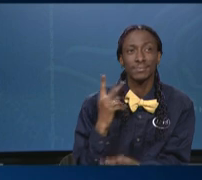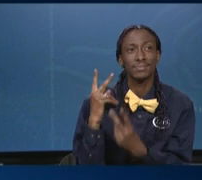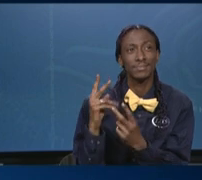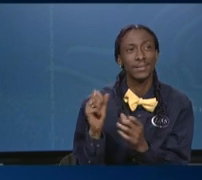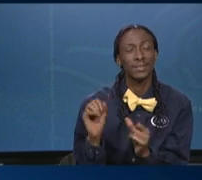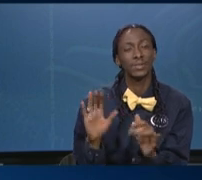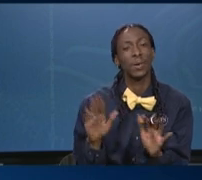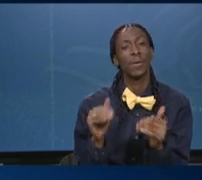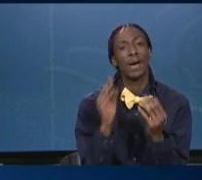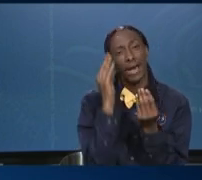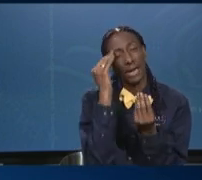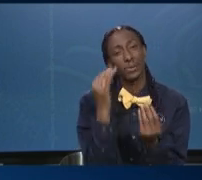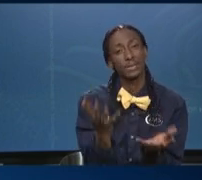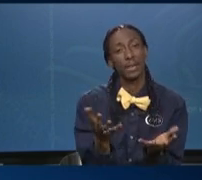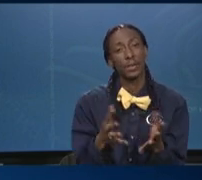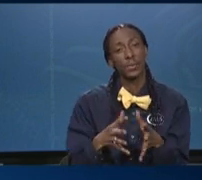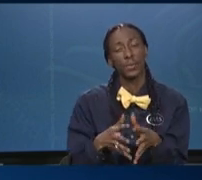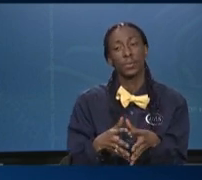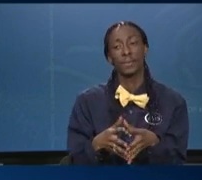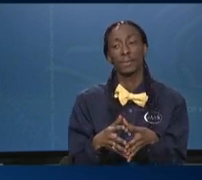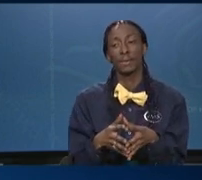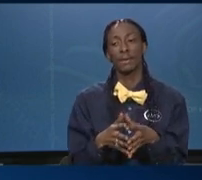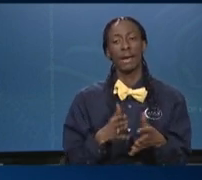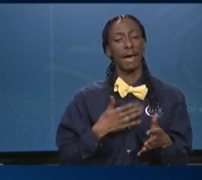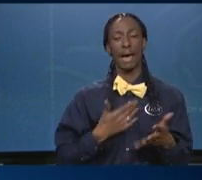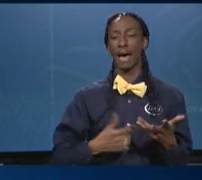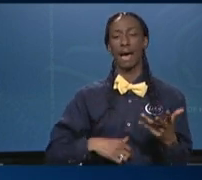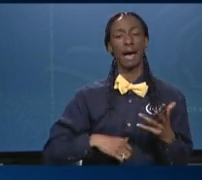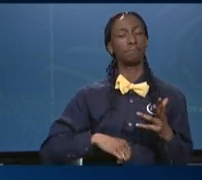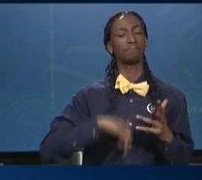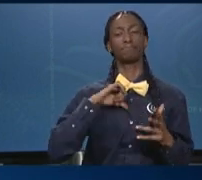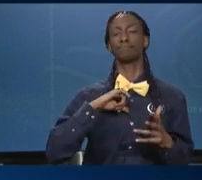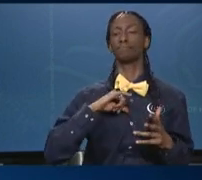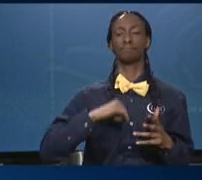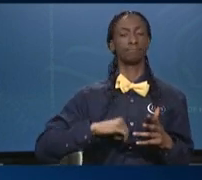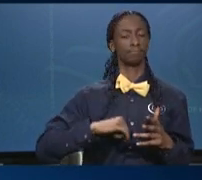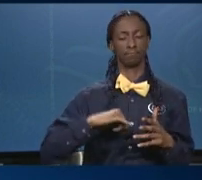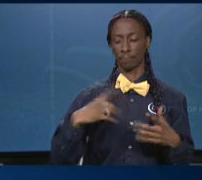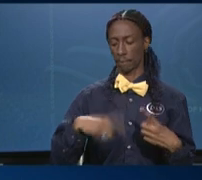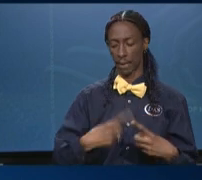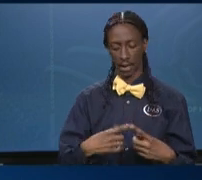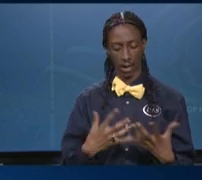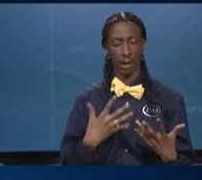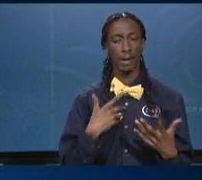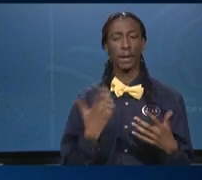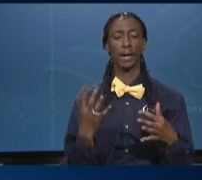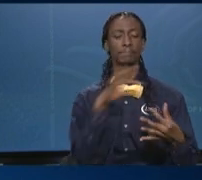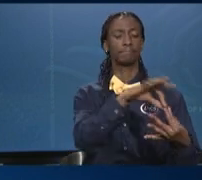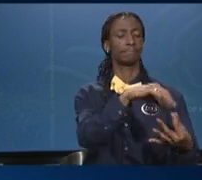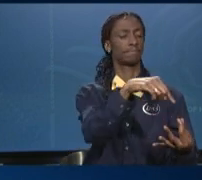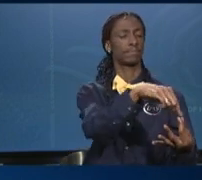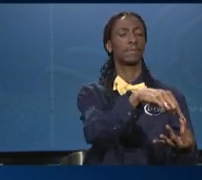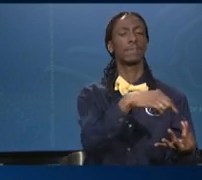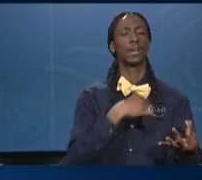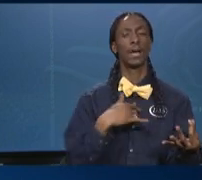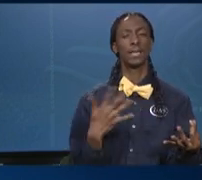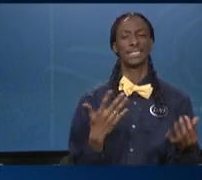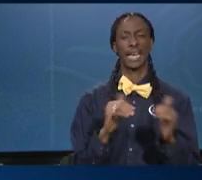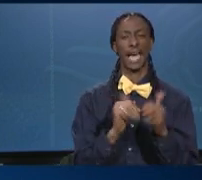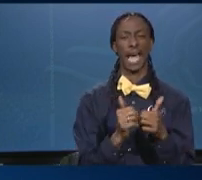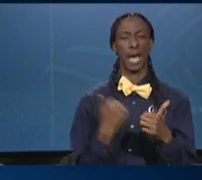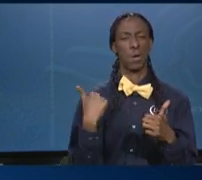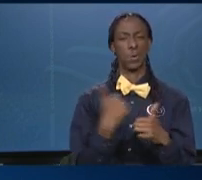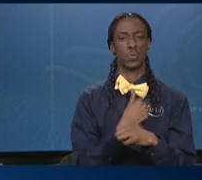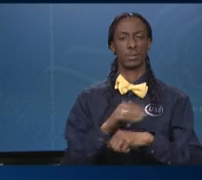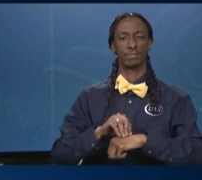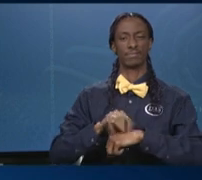what I would say is what I'm most proud of comes back to what I think we've heard, just how we've really impacted